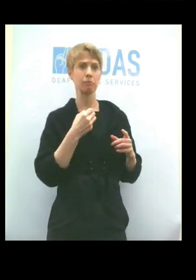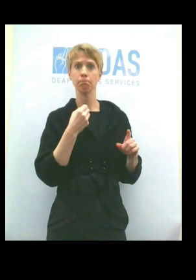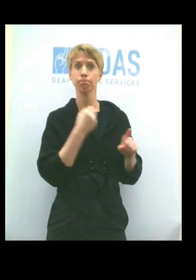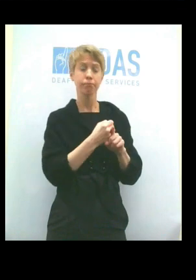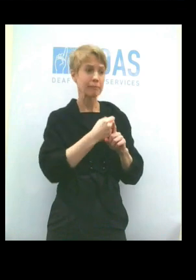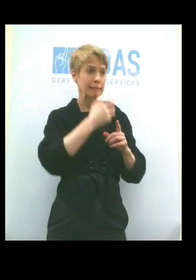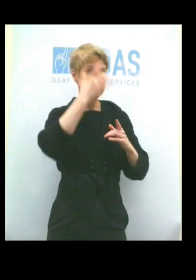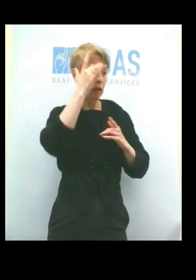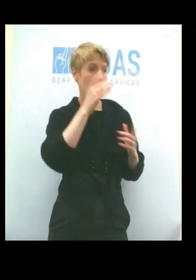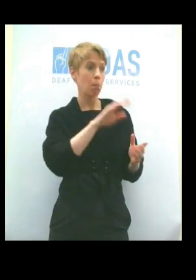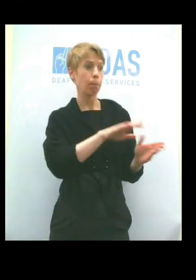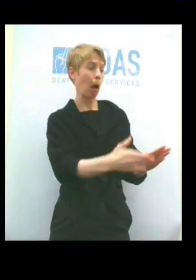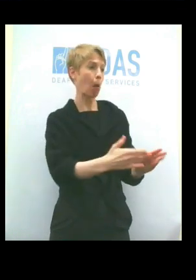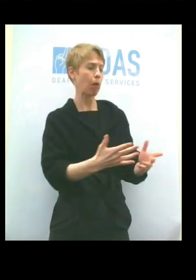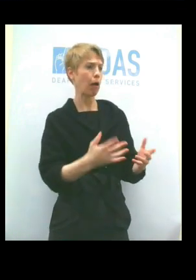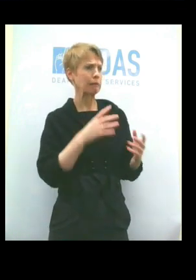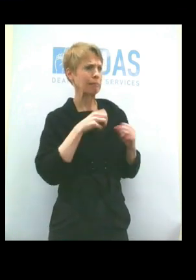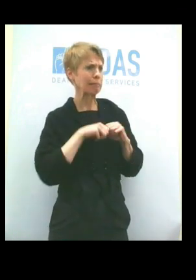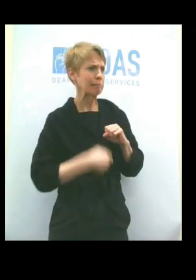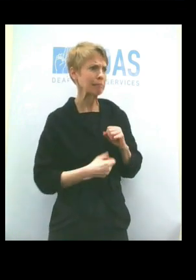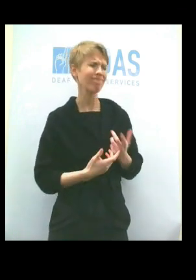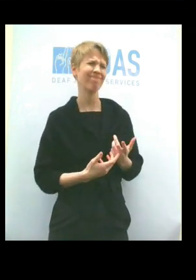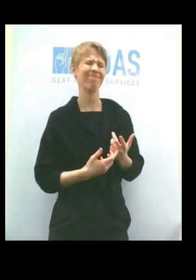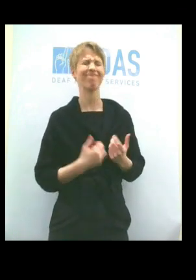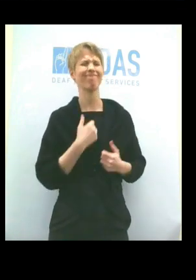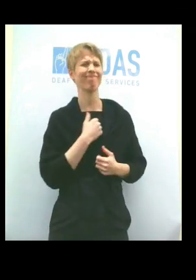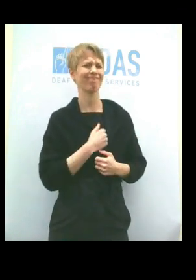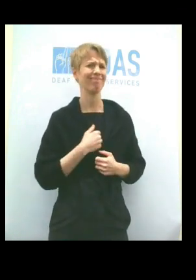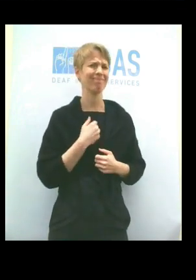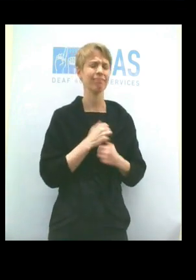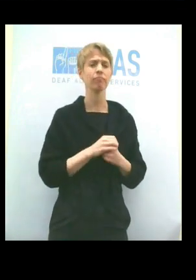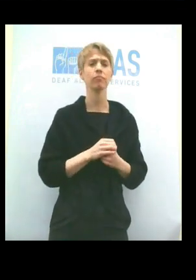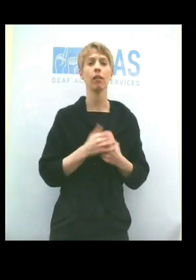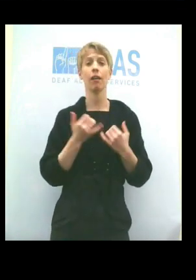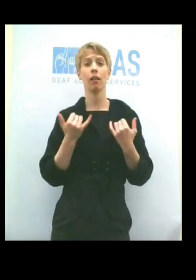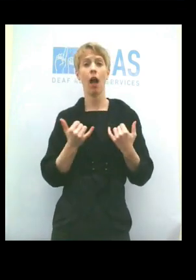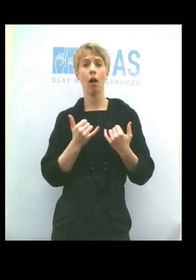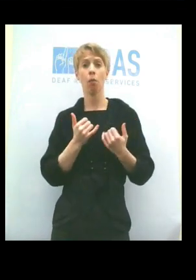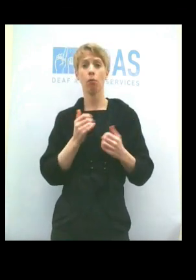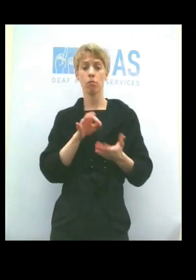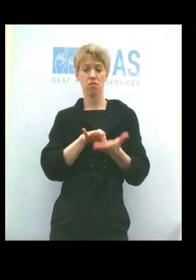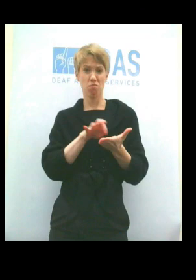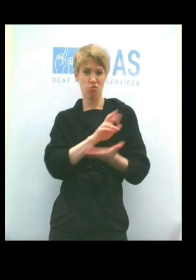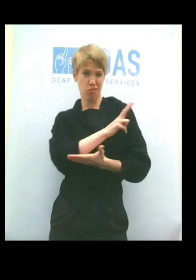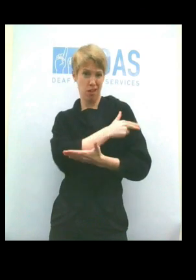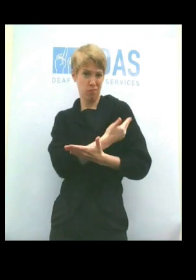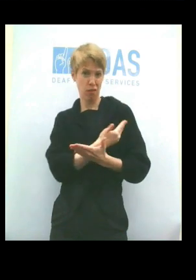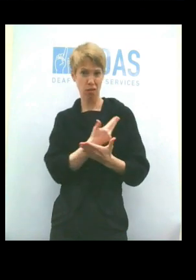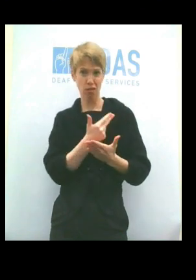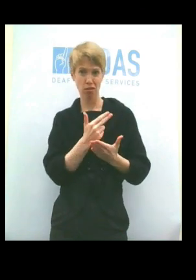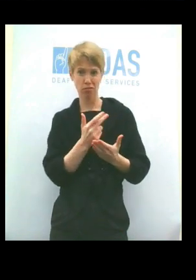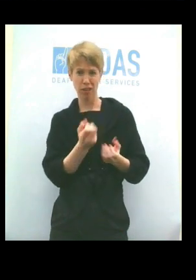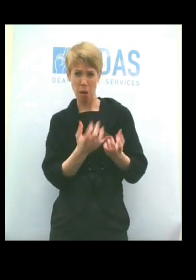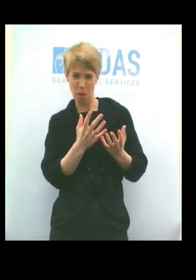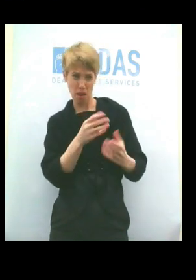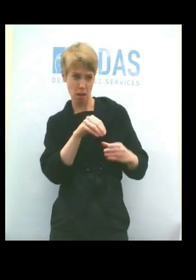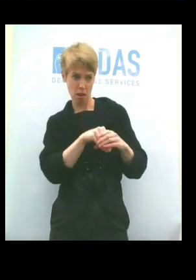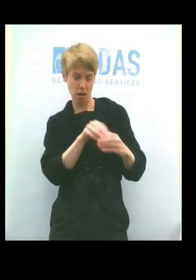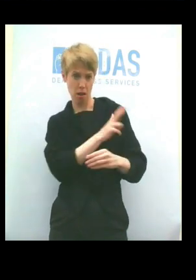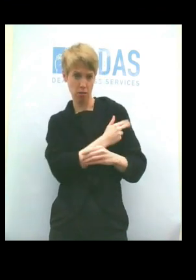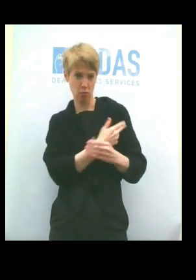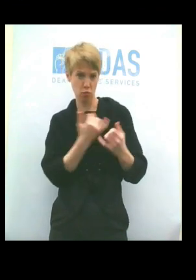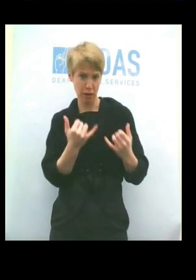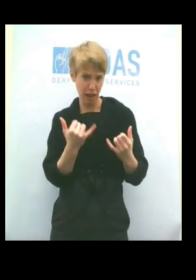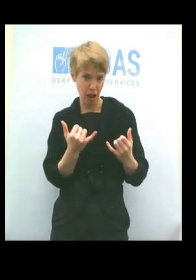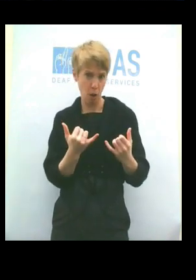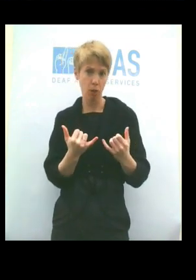age. Now, with regards to hospitalizations, we have much more hospital numbers. I'm very pleased that we were able to receive these, but we're